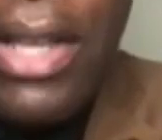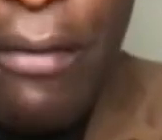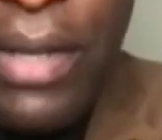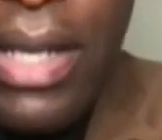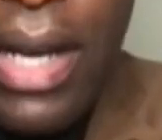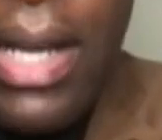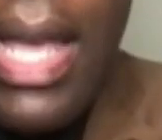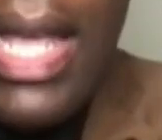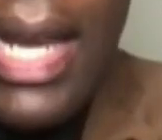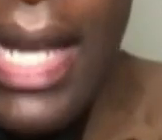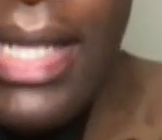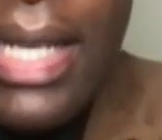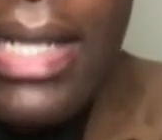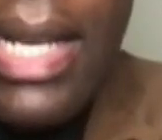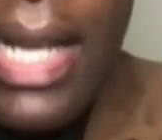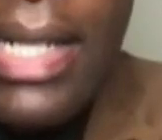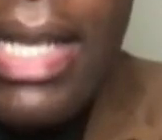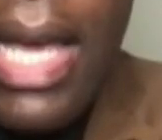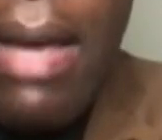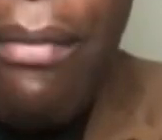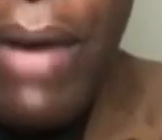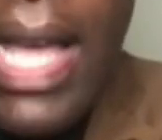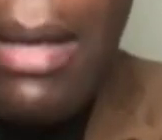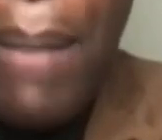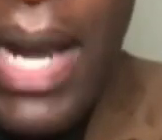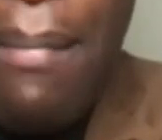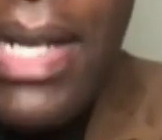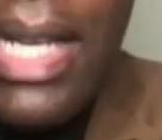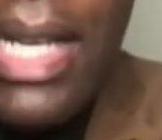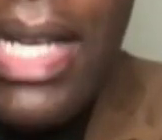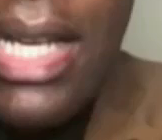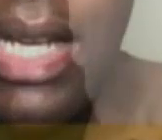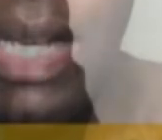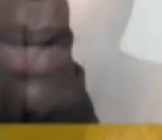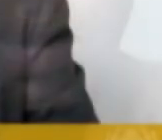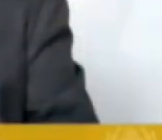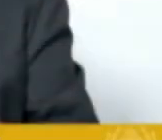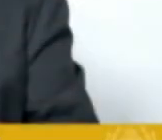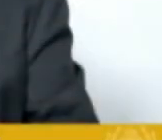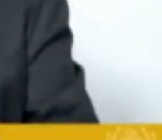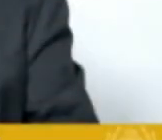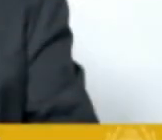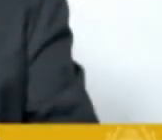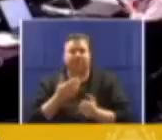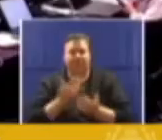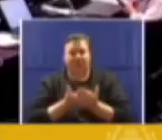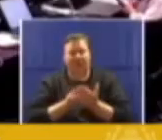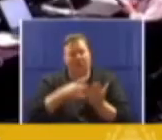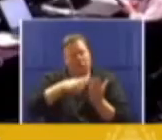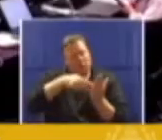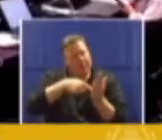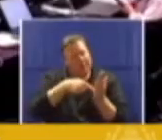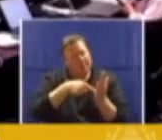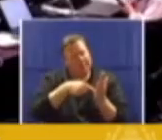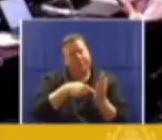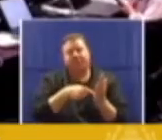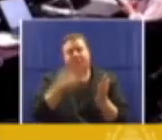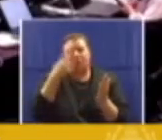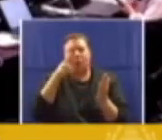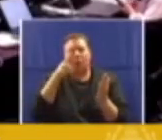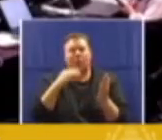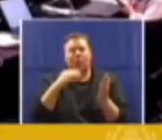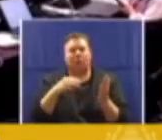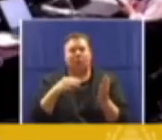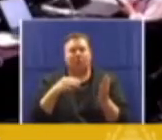of South Africa elect via the Parliament that has been elected by the people of South Africa, he refuses to account to